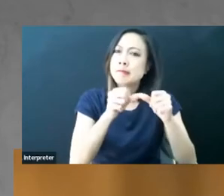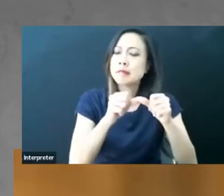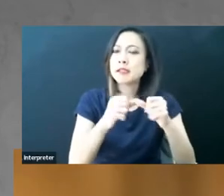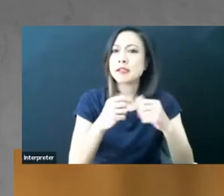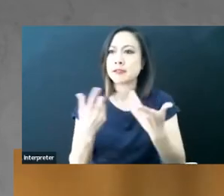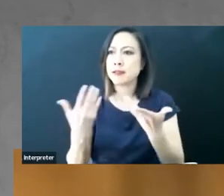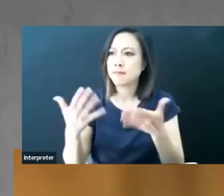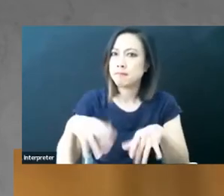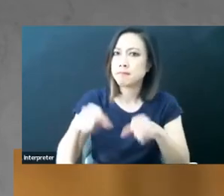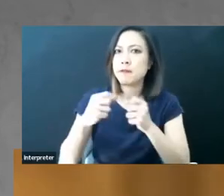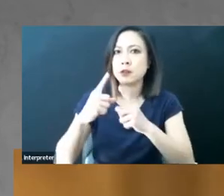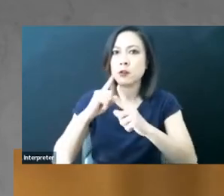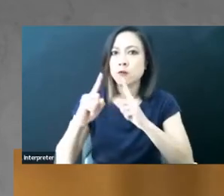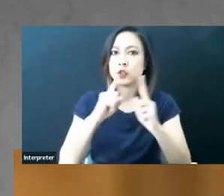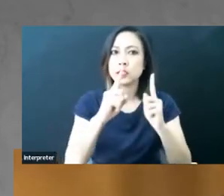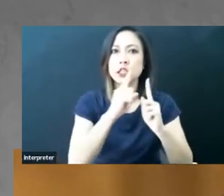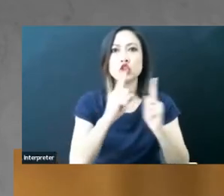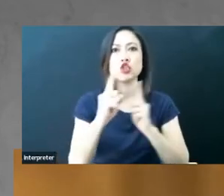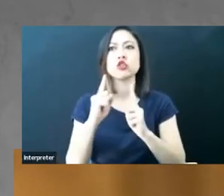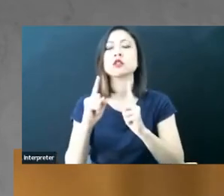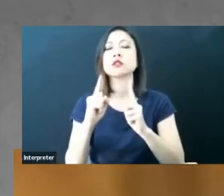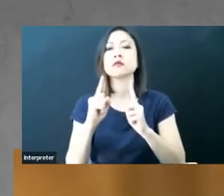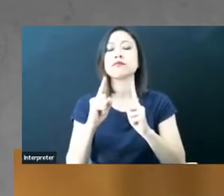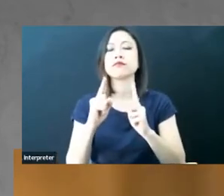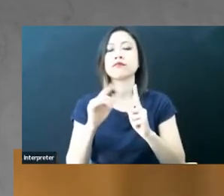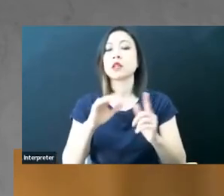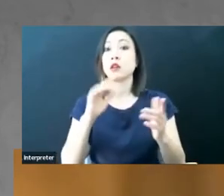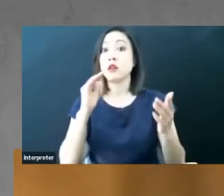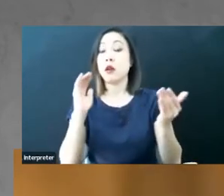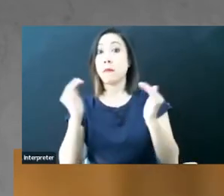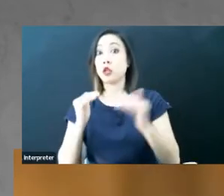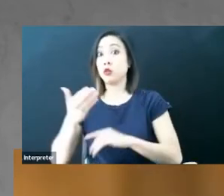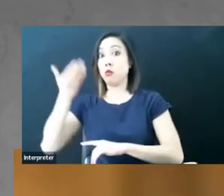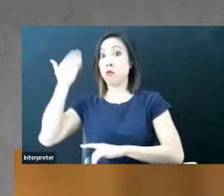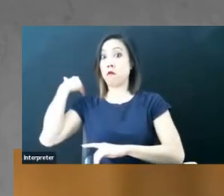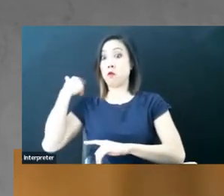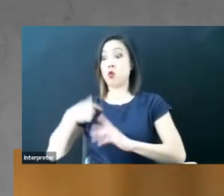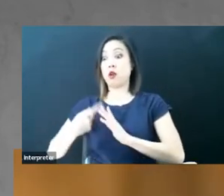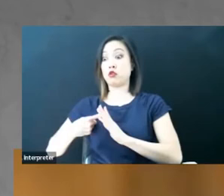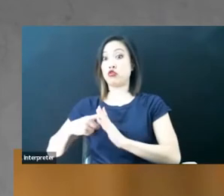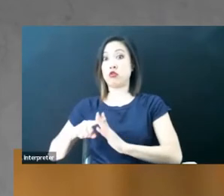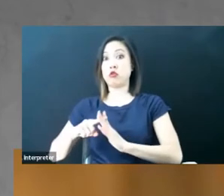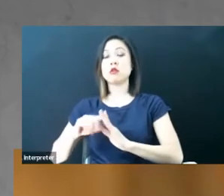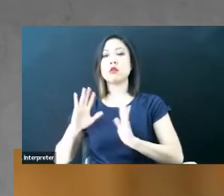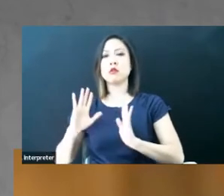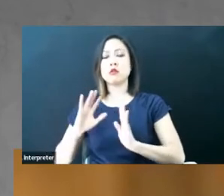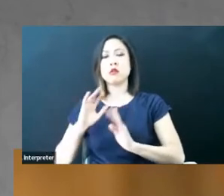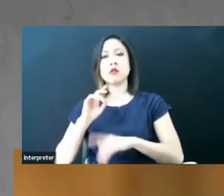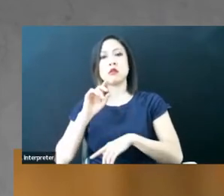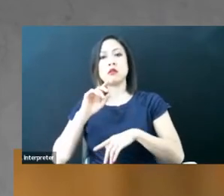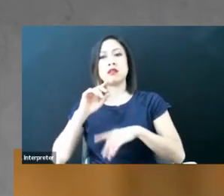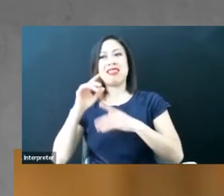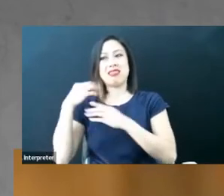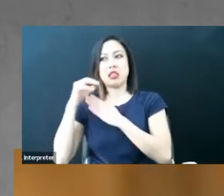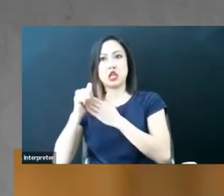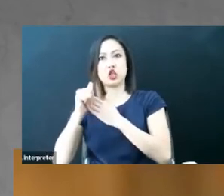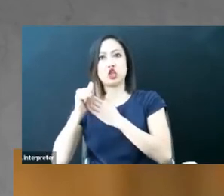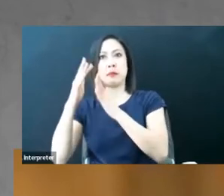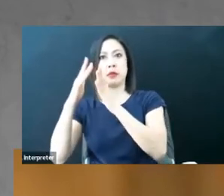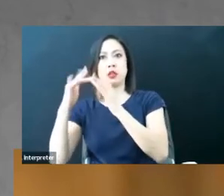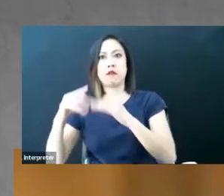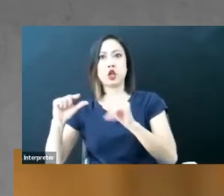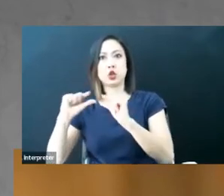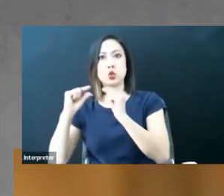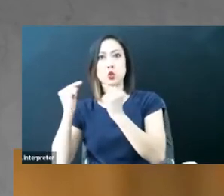conversations. In contrast to when I started, there's data that underscores that diverse leadership, diverse groups actually results in more